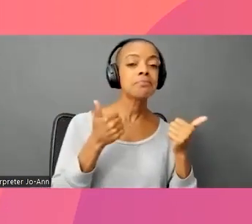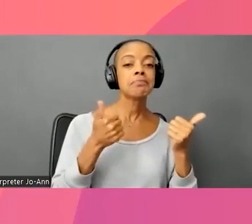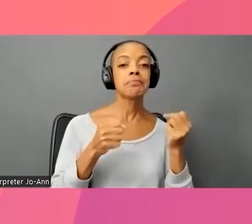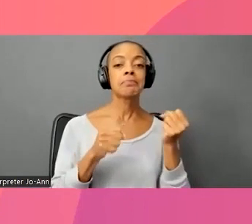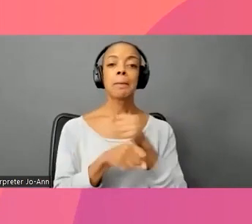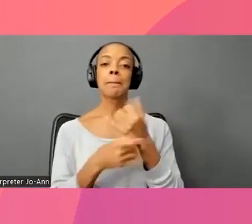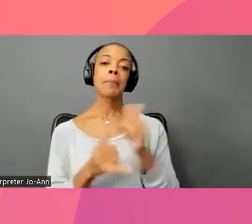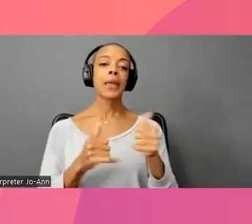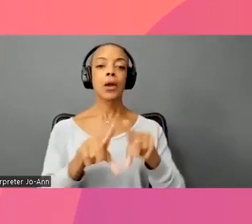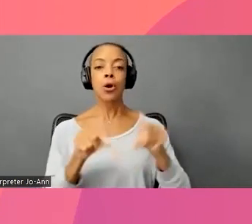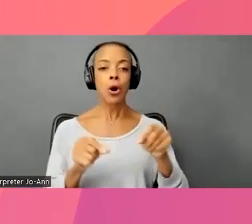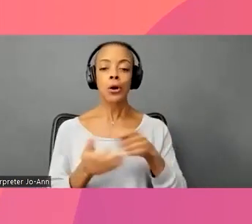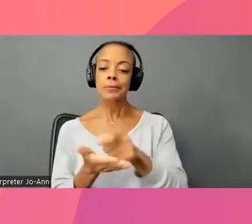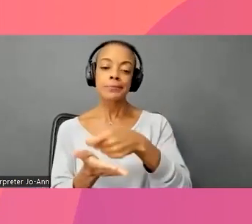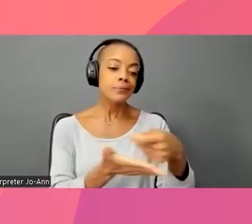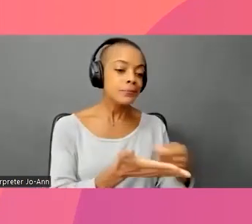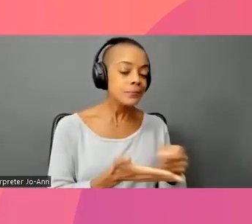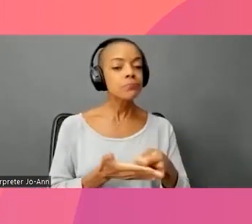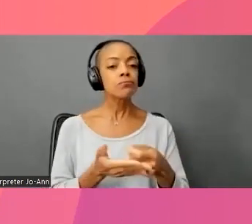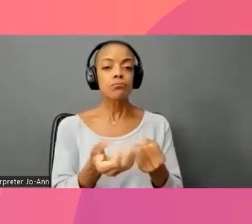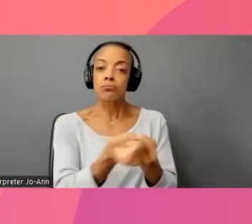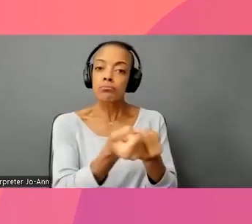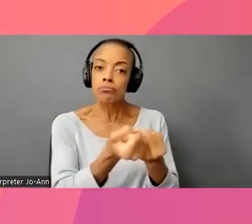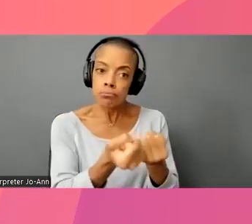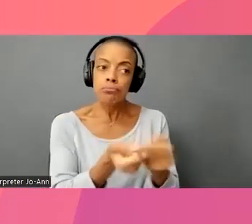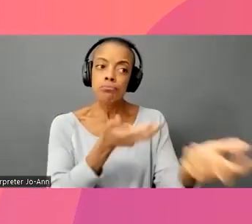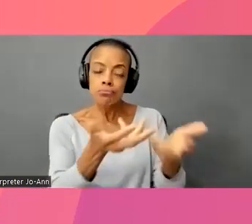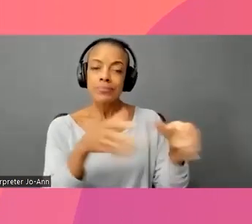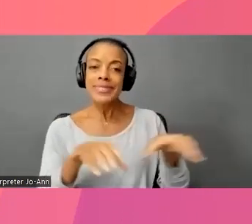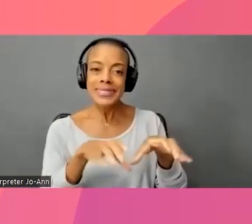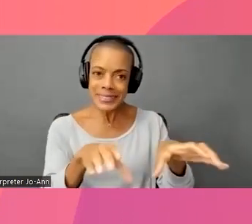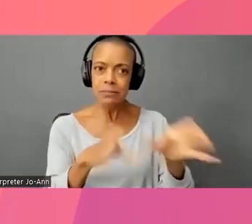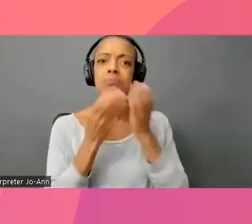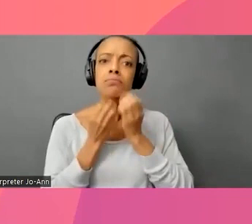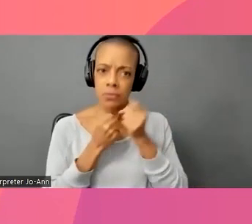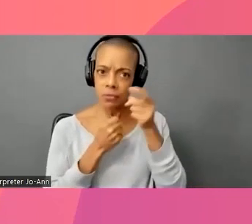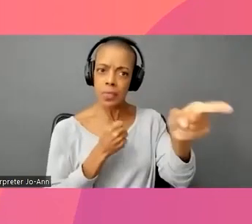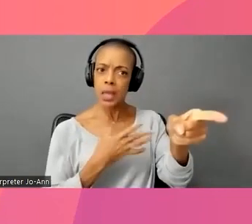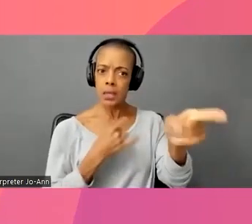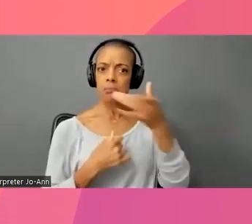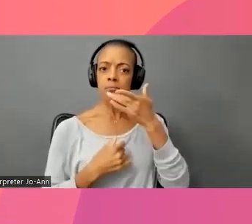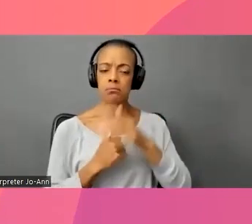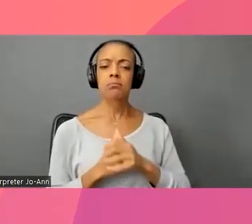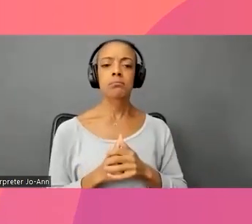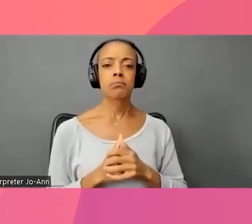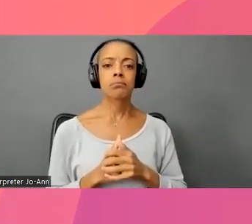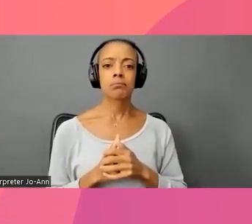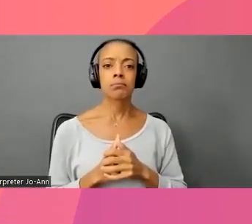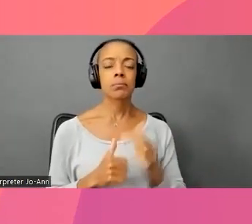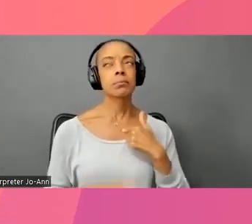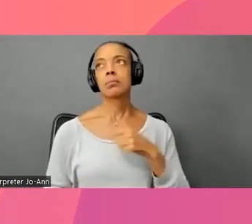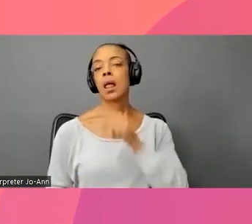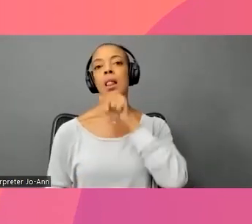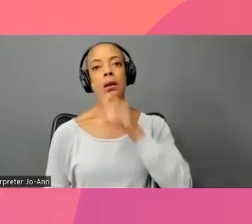and ultimately support engagement in activities that were meaningful to them. It would always be the highlight of my